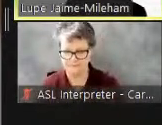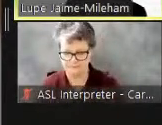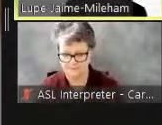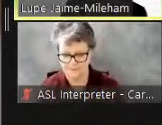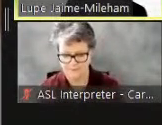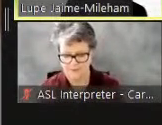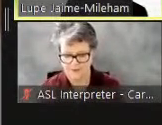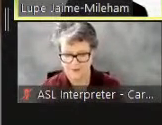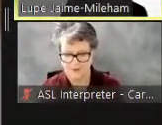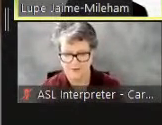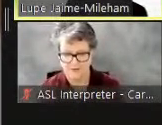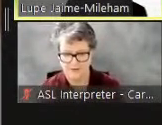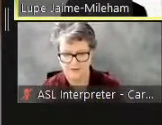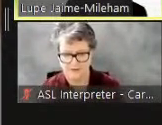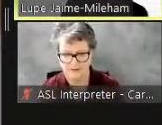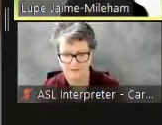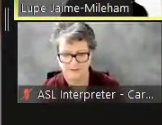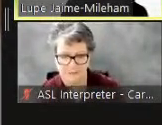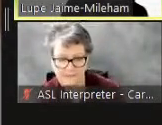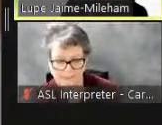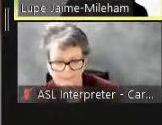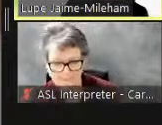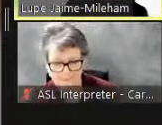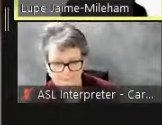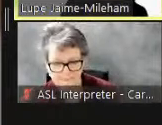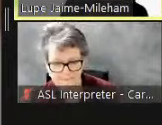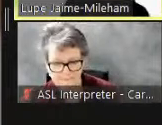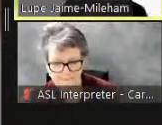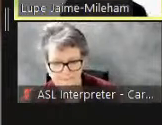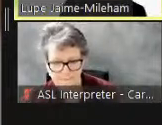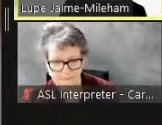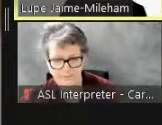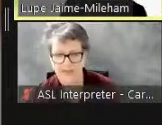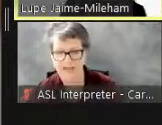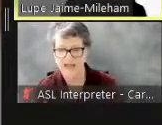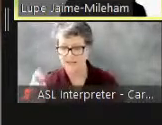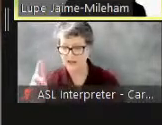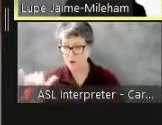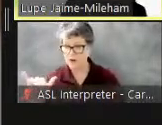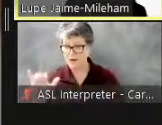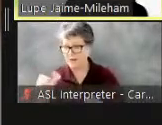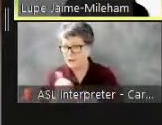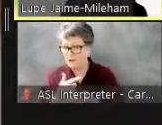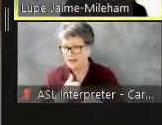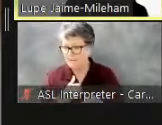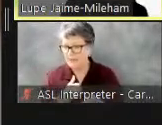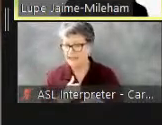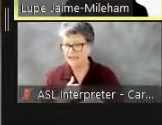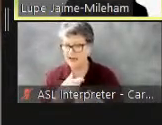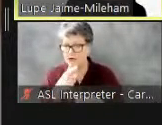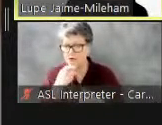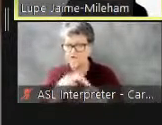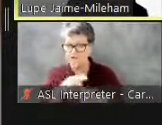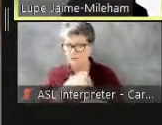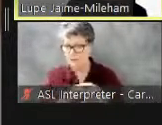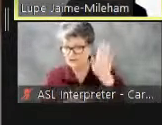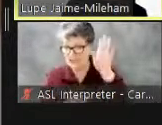and Corey, if you can help me by calling on who is the first person that has their hand